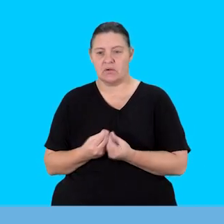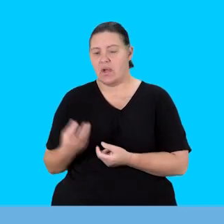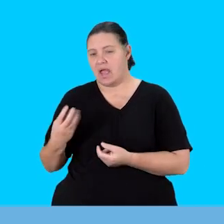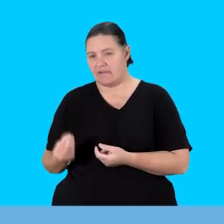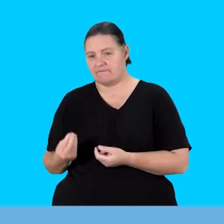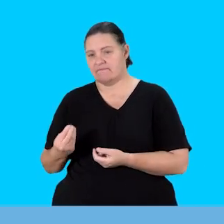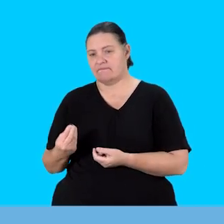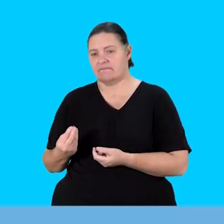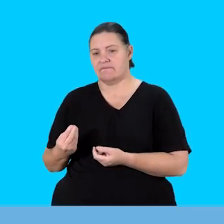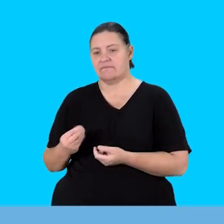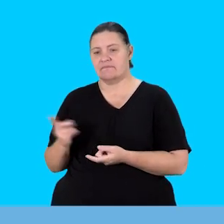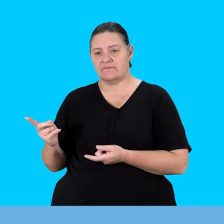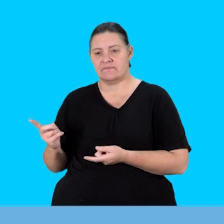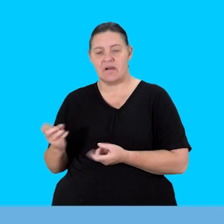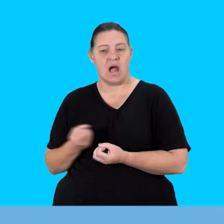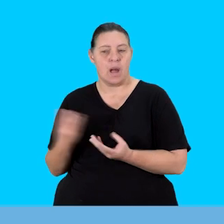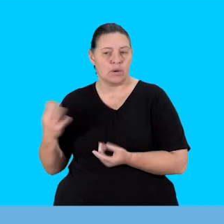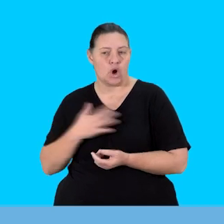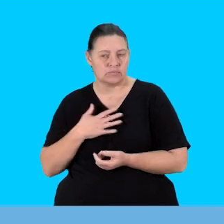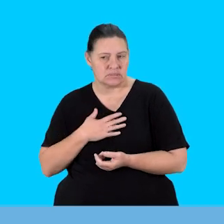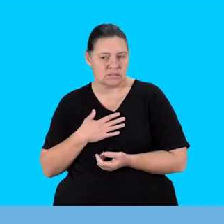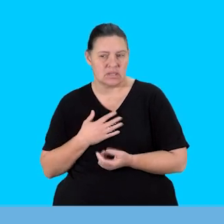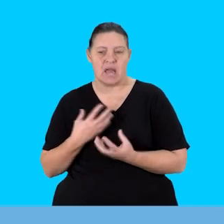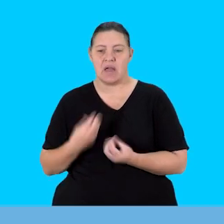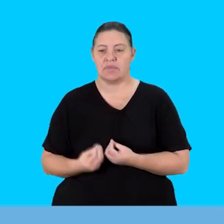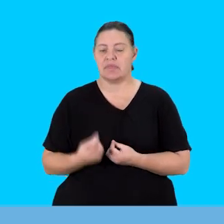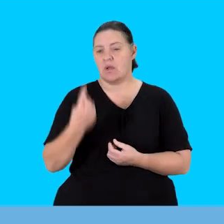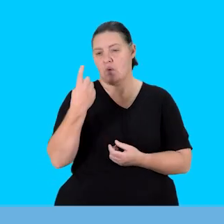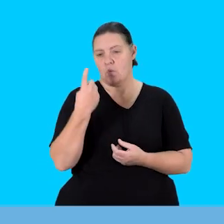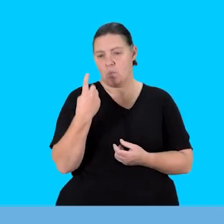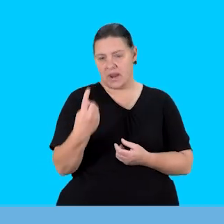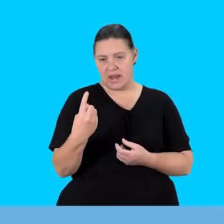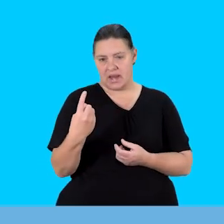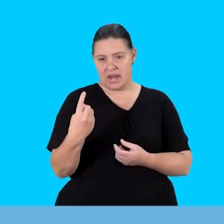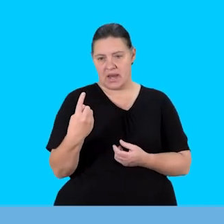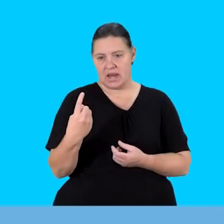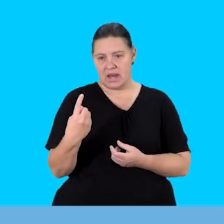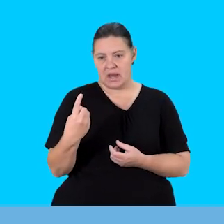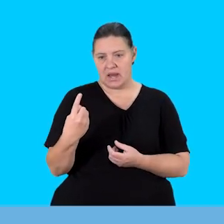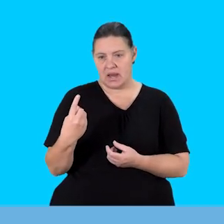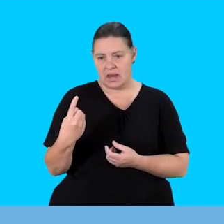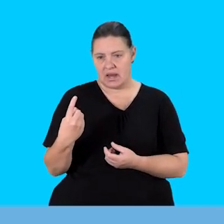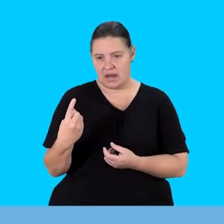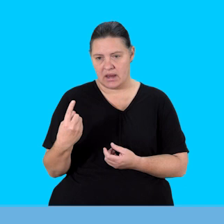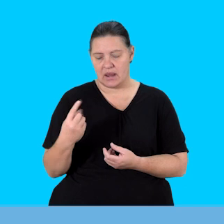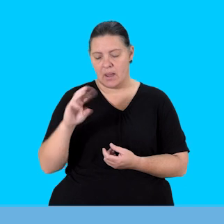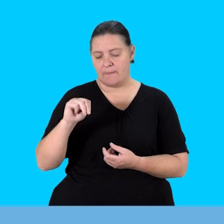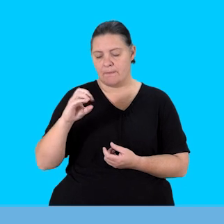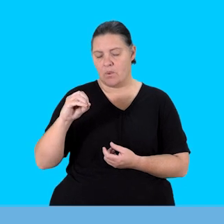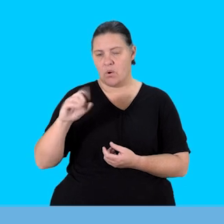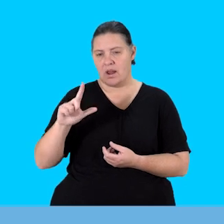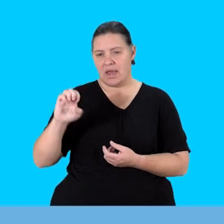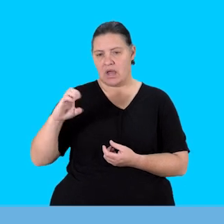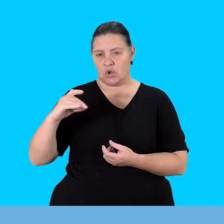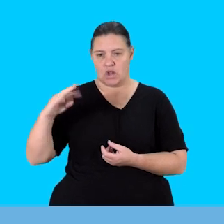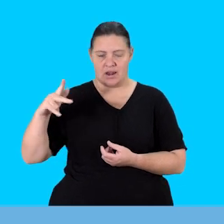We have oxygen. How many molecules of oxygens do we have? We only have 1. So reacts with 1